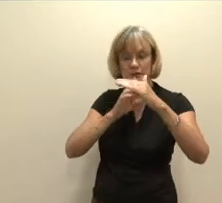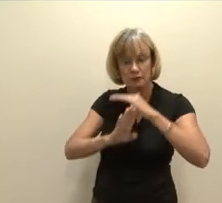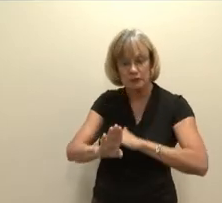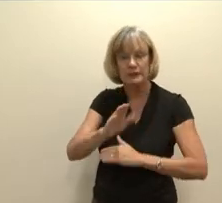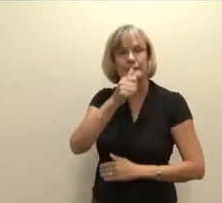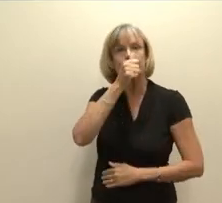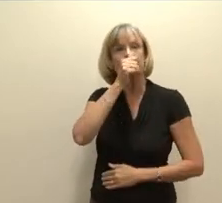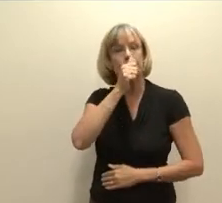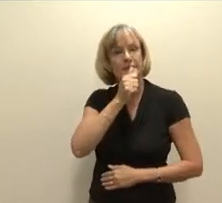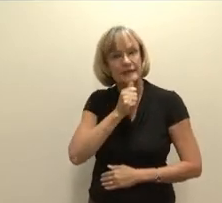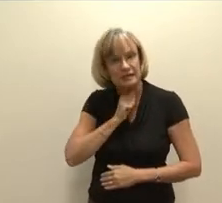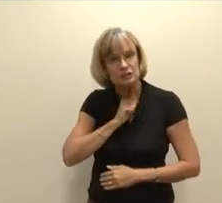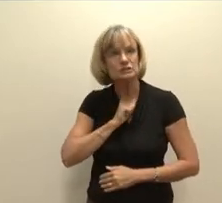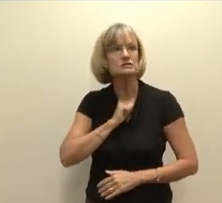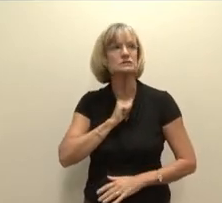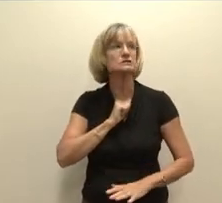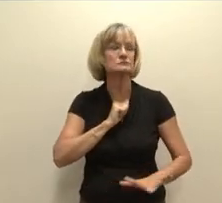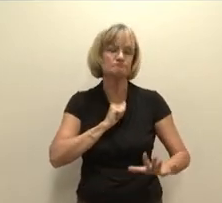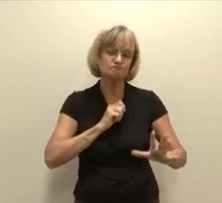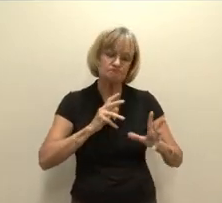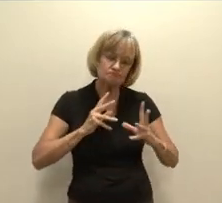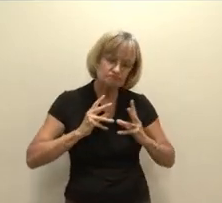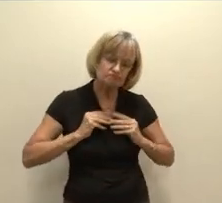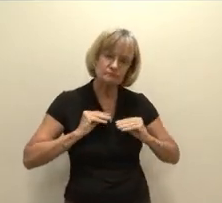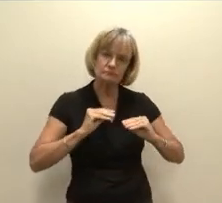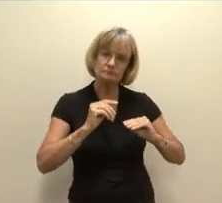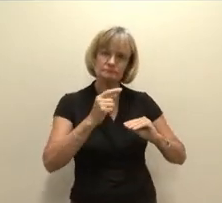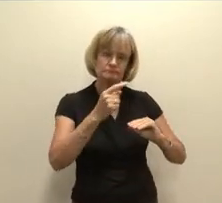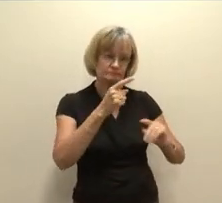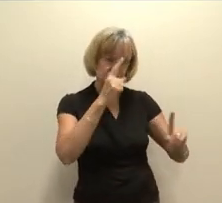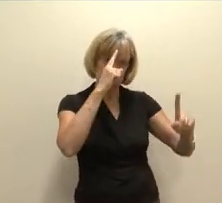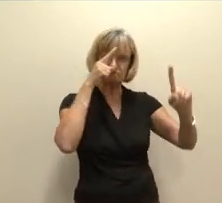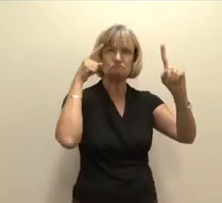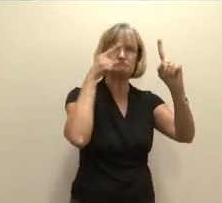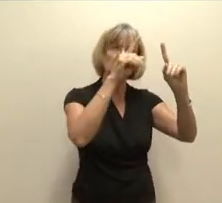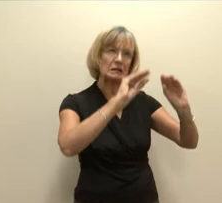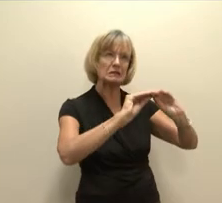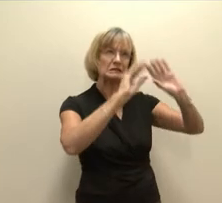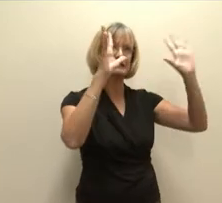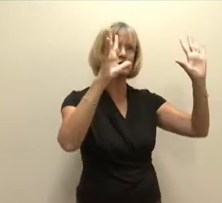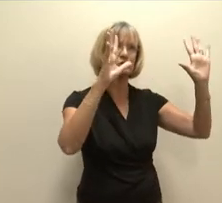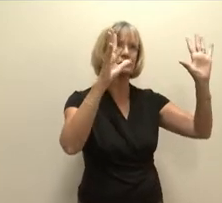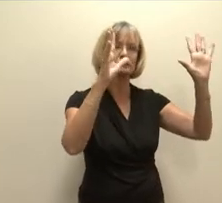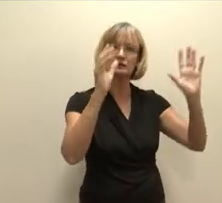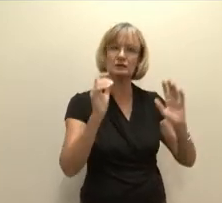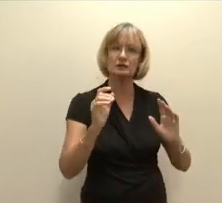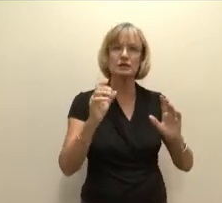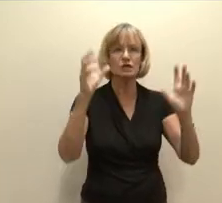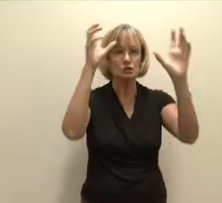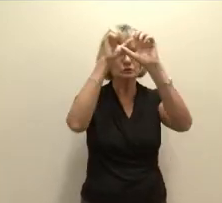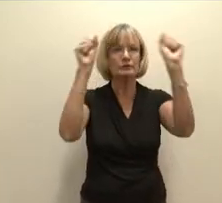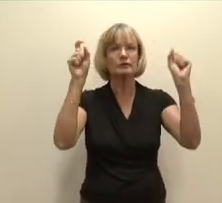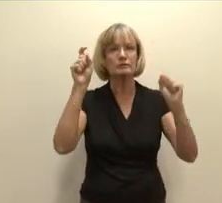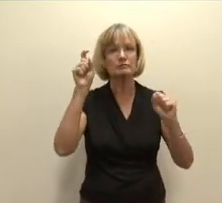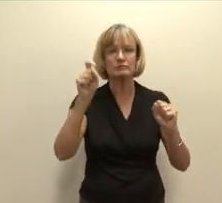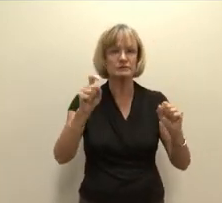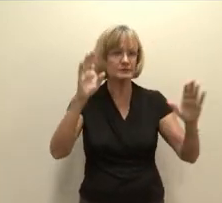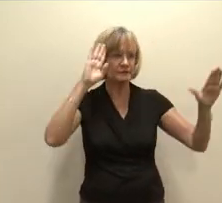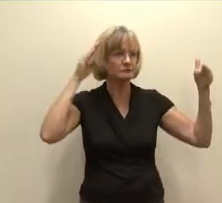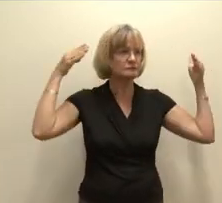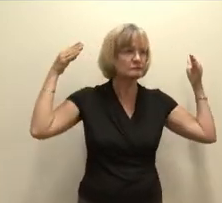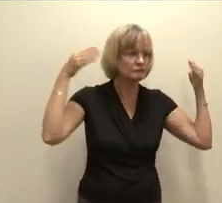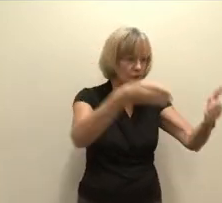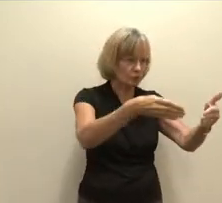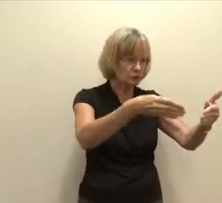patience, tolerance, clarity of purpose and vision. And the superintendent has to be laser focused on